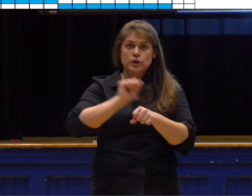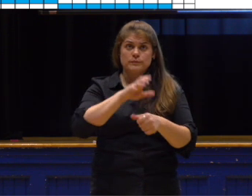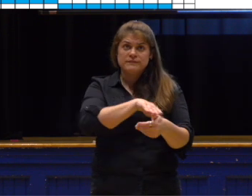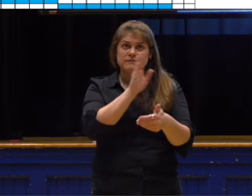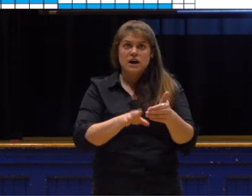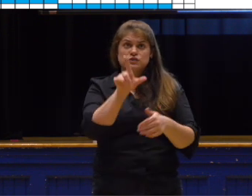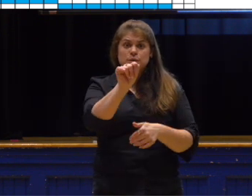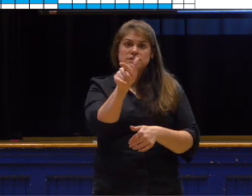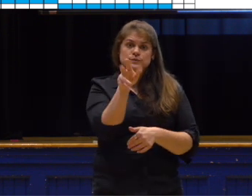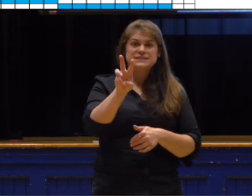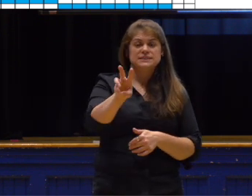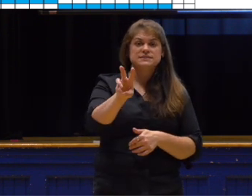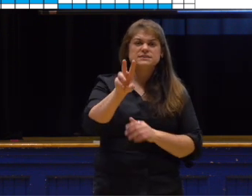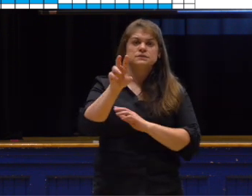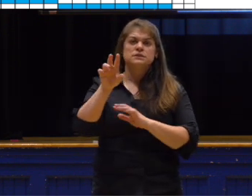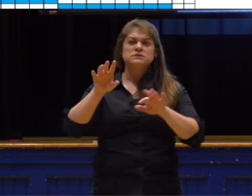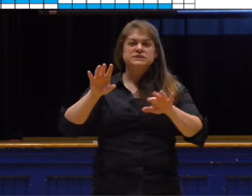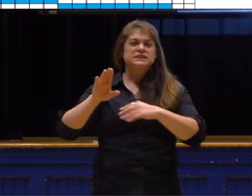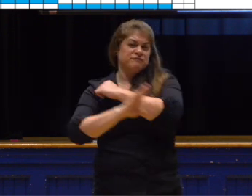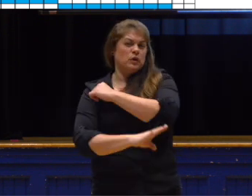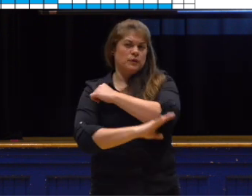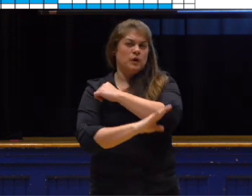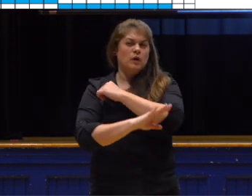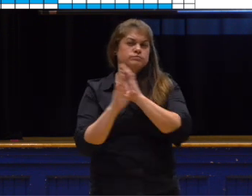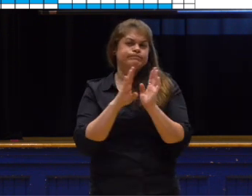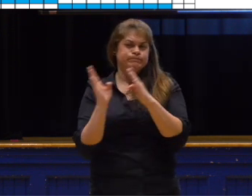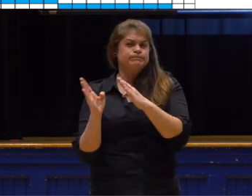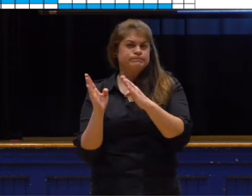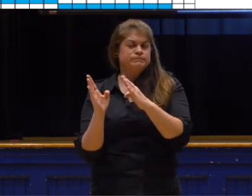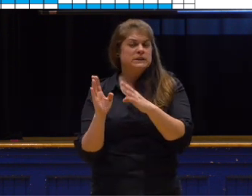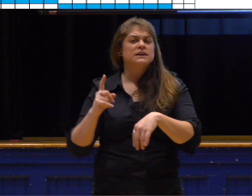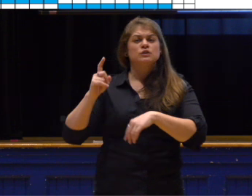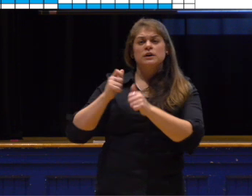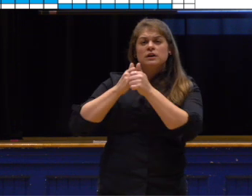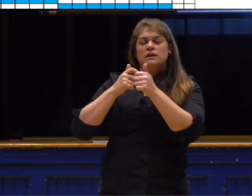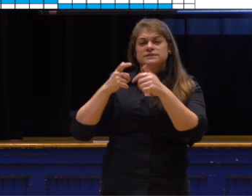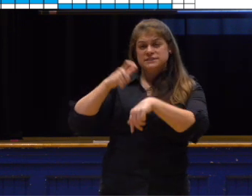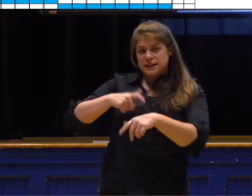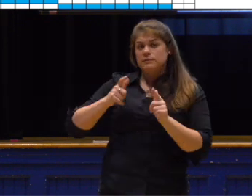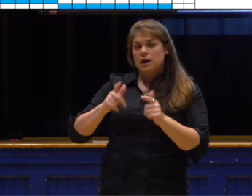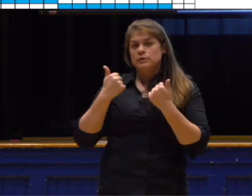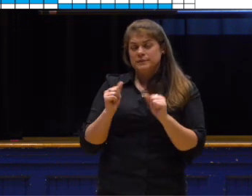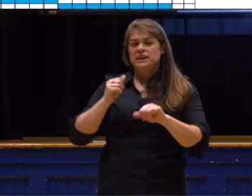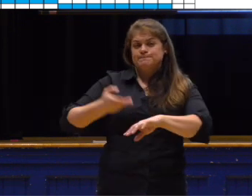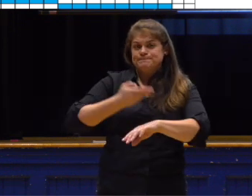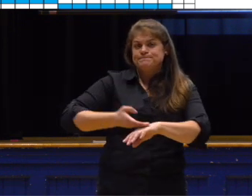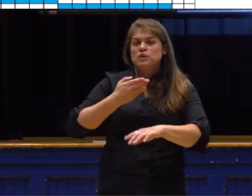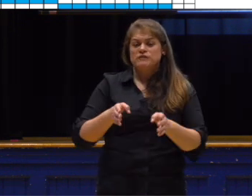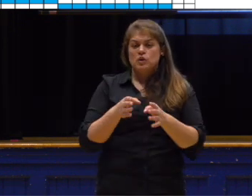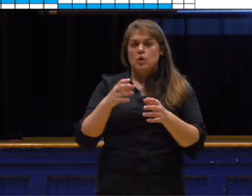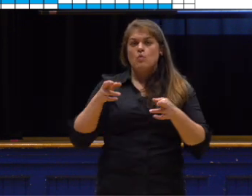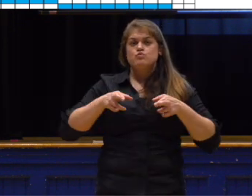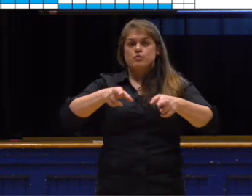2026 season, late fall. And time permitting, we may begin excavation for road widenings